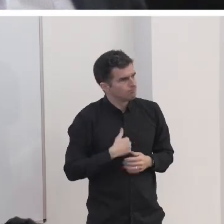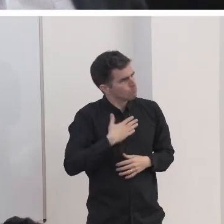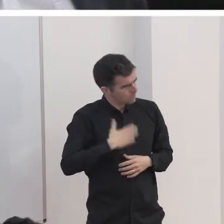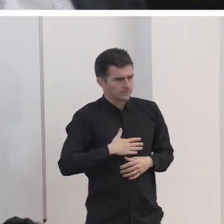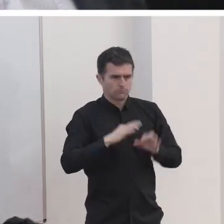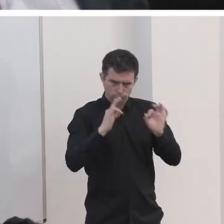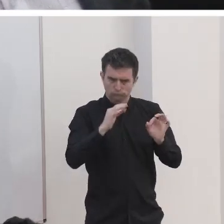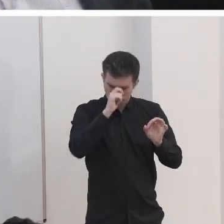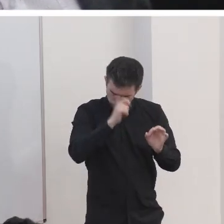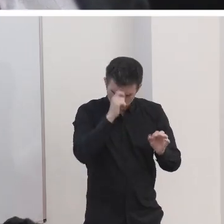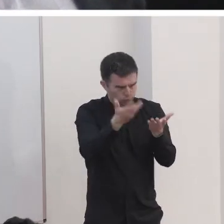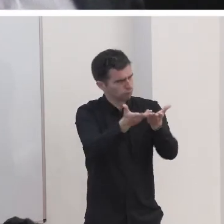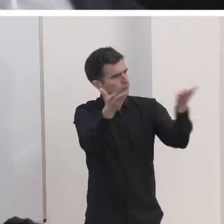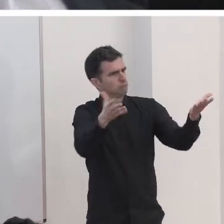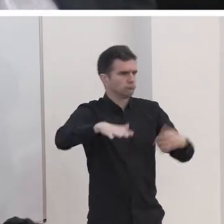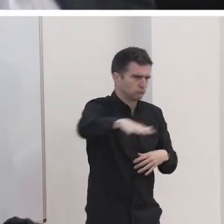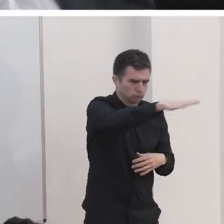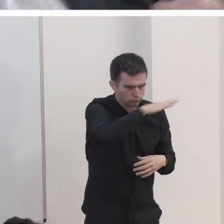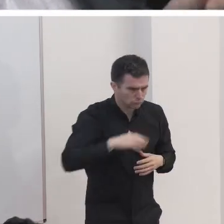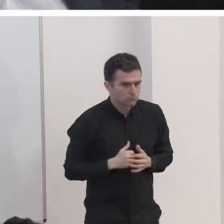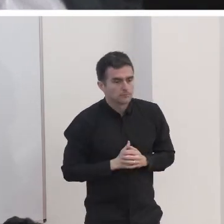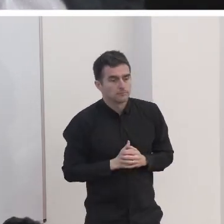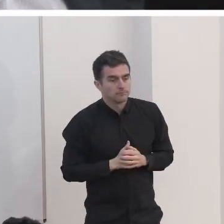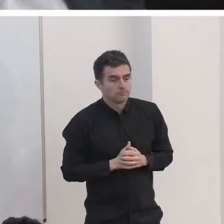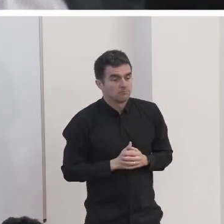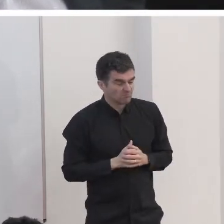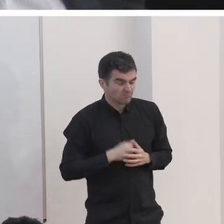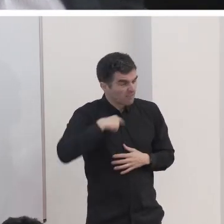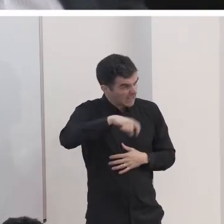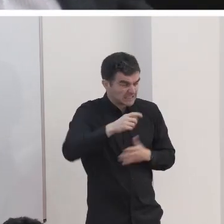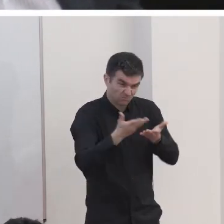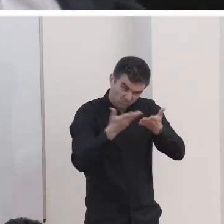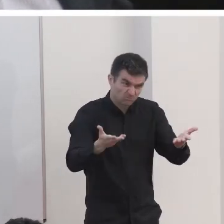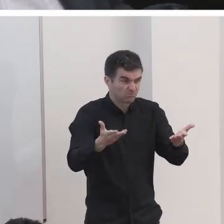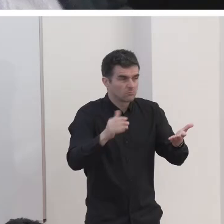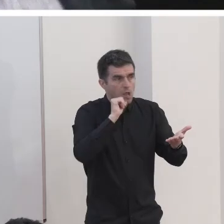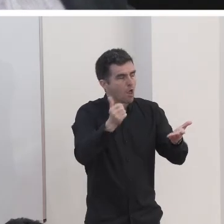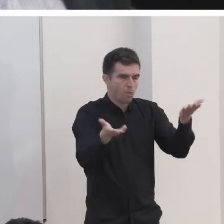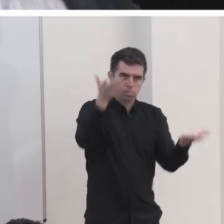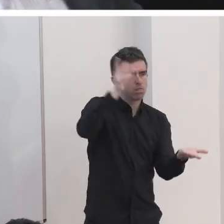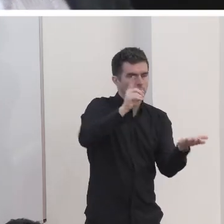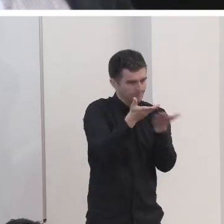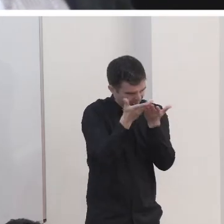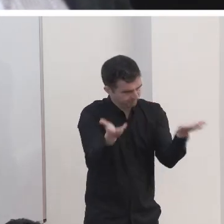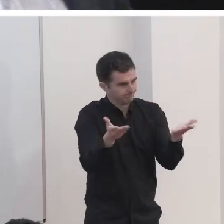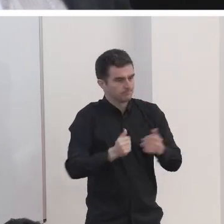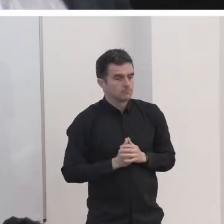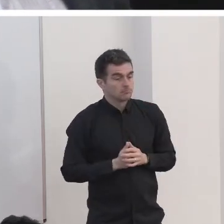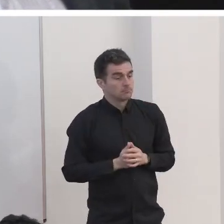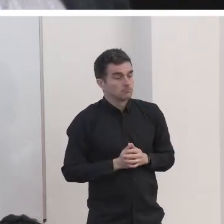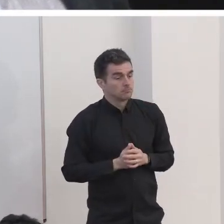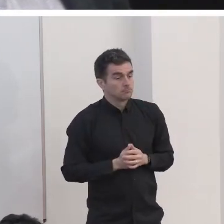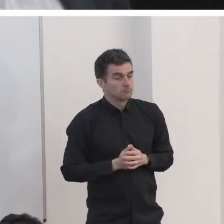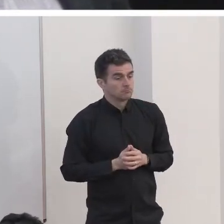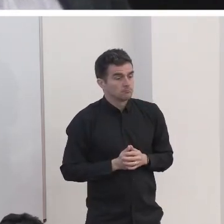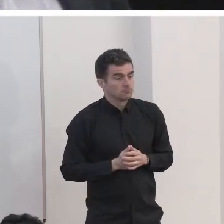violated. I recall a court case between it was an electioneering case.